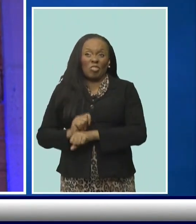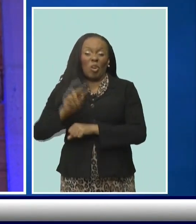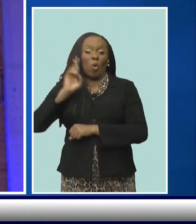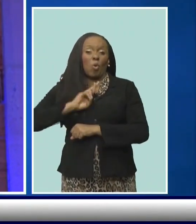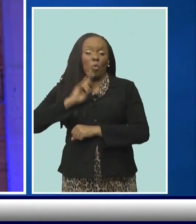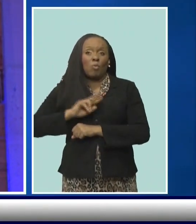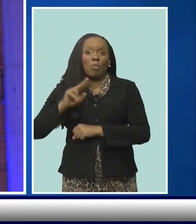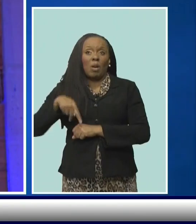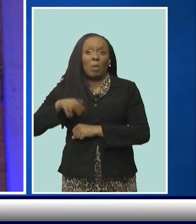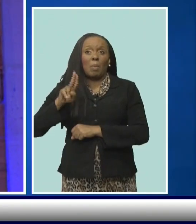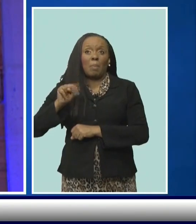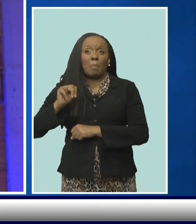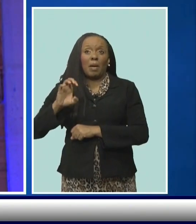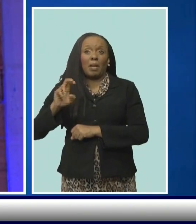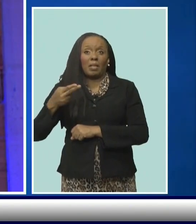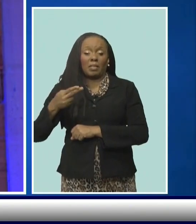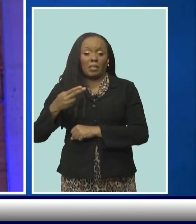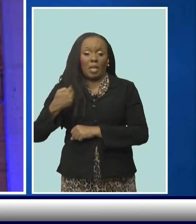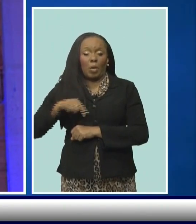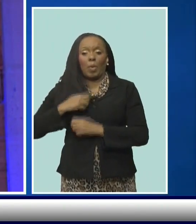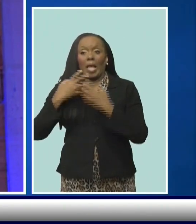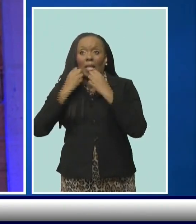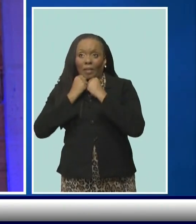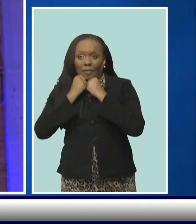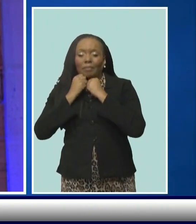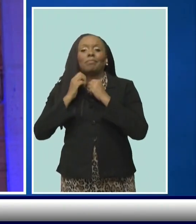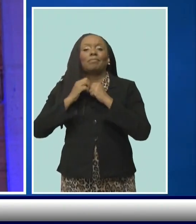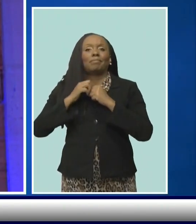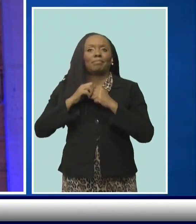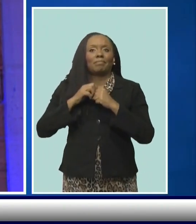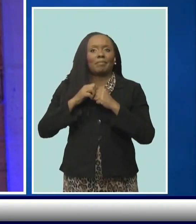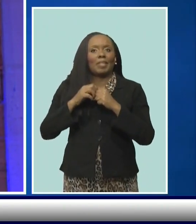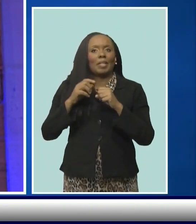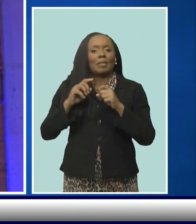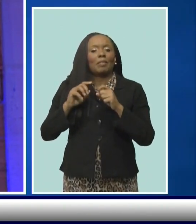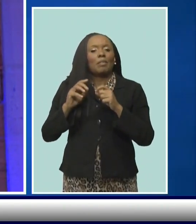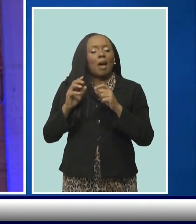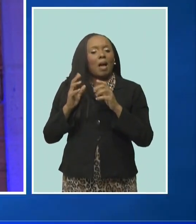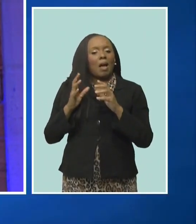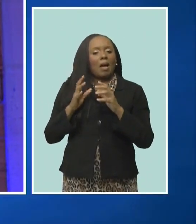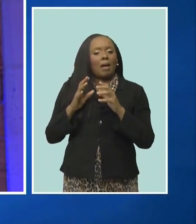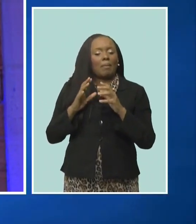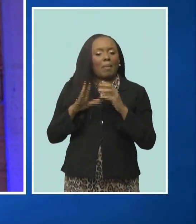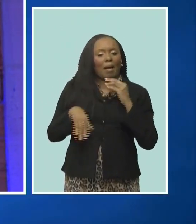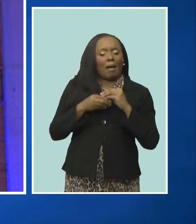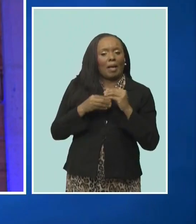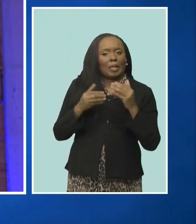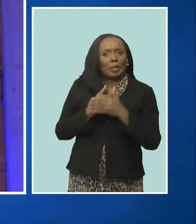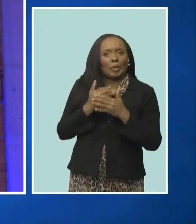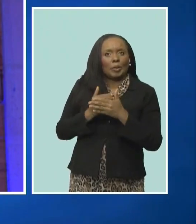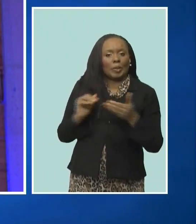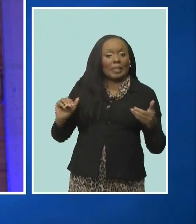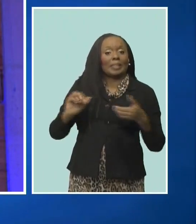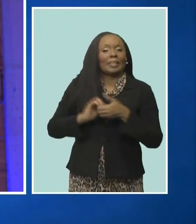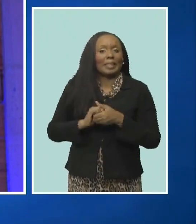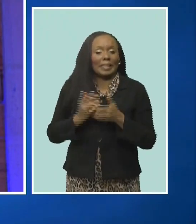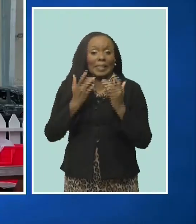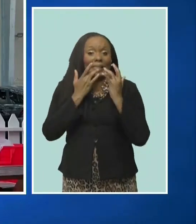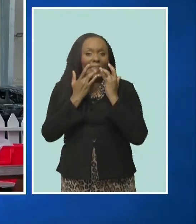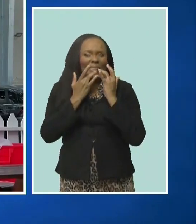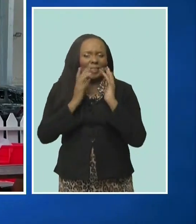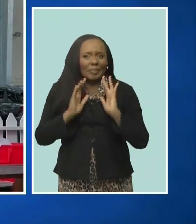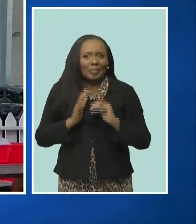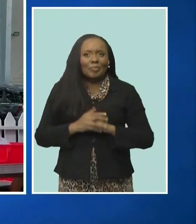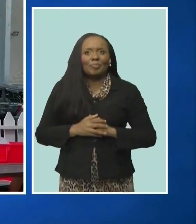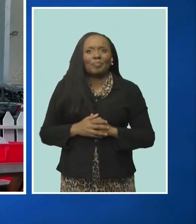all grown to love here in Barbados and adding a new modern twist. So yeah man, just sample a piece of Barbados in a can here.